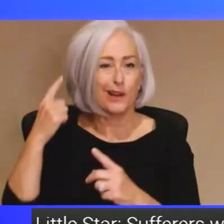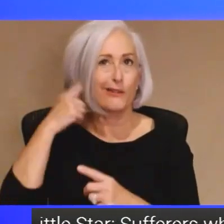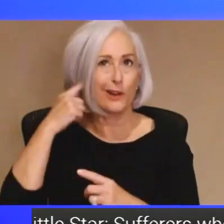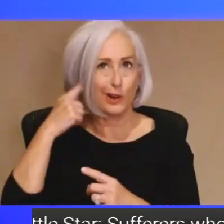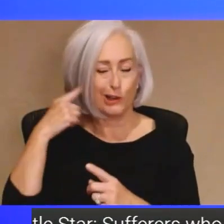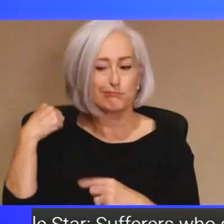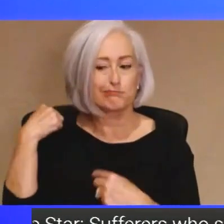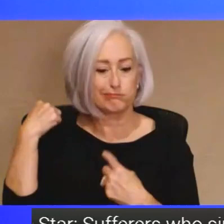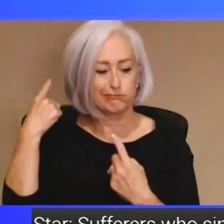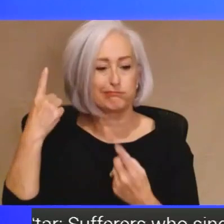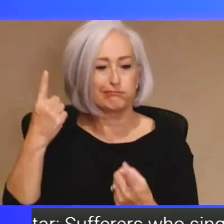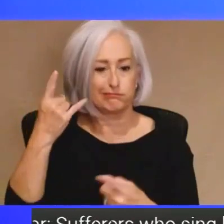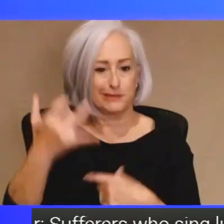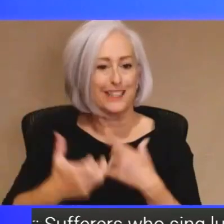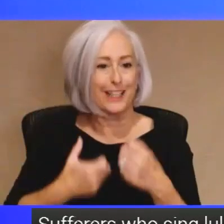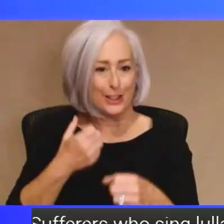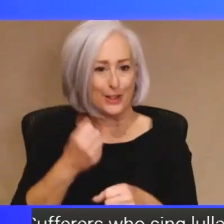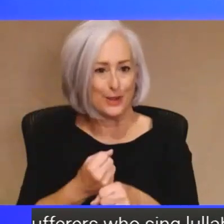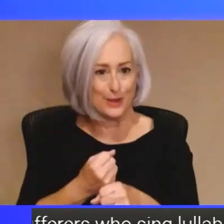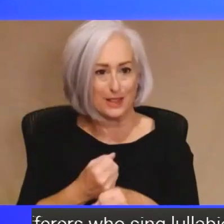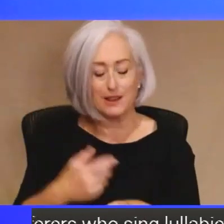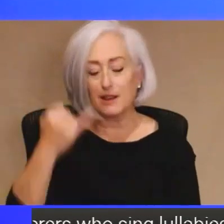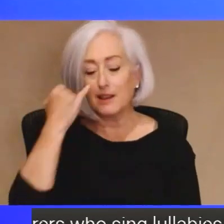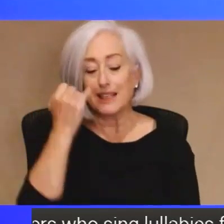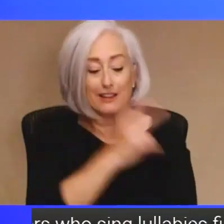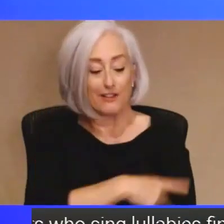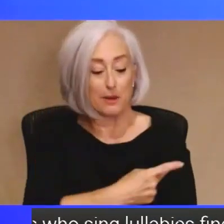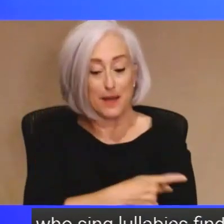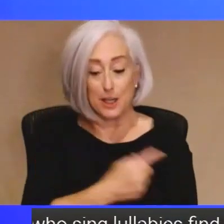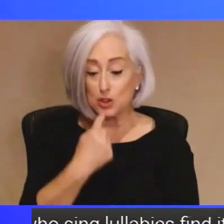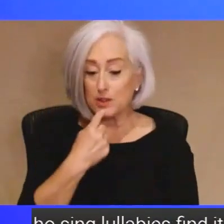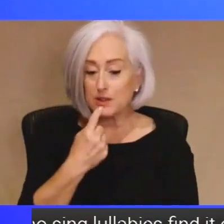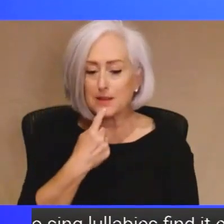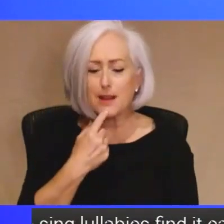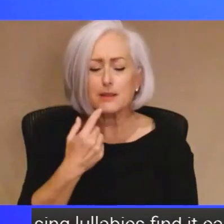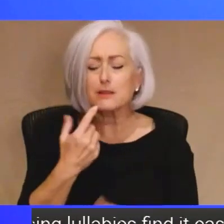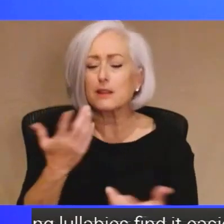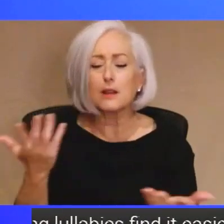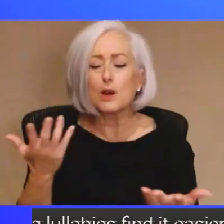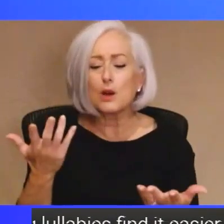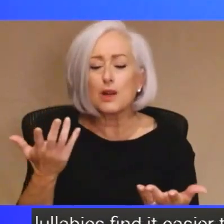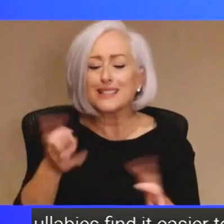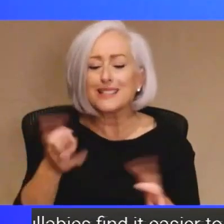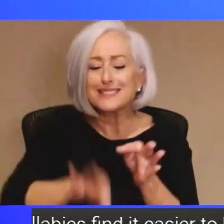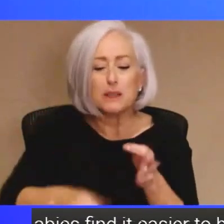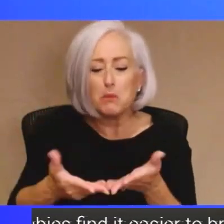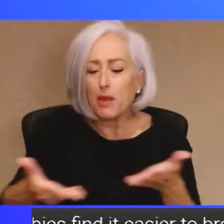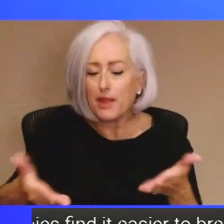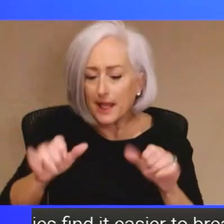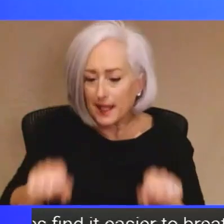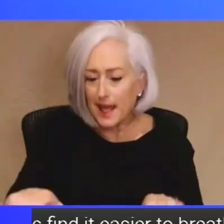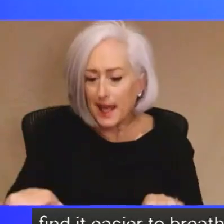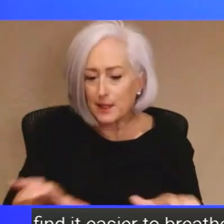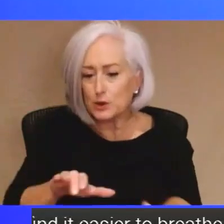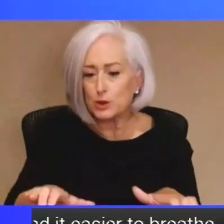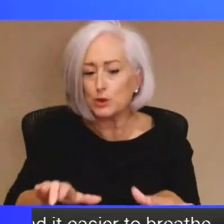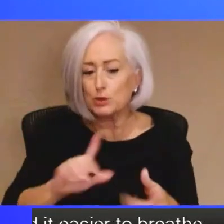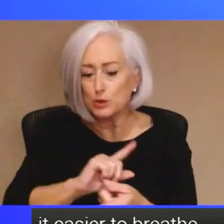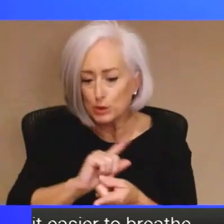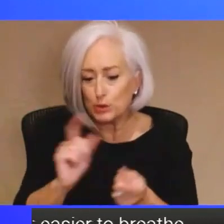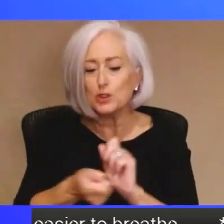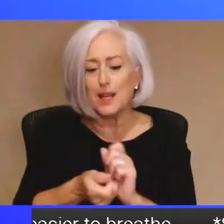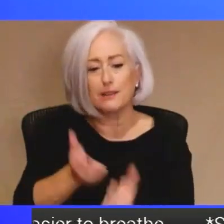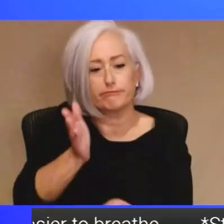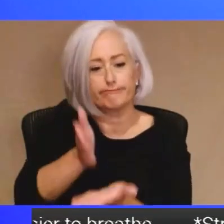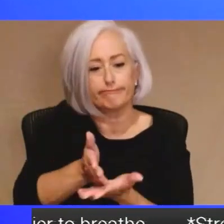If a patient asks me to make it as simple as possible, what can I do in terms of reversing my diabetes for the type 2, the people that are